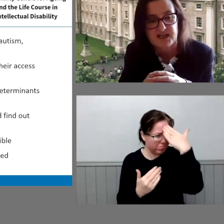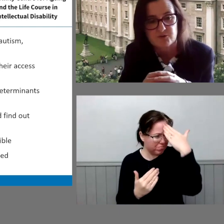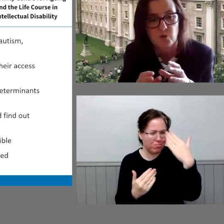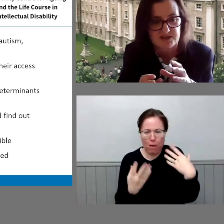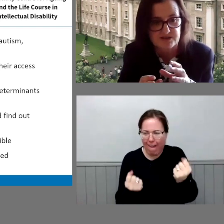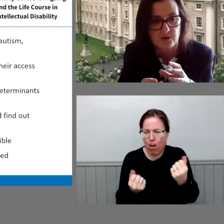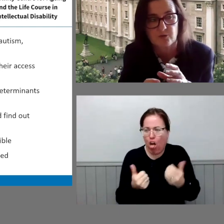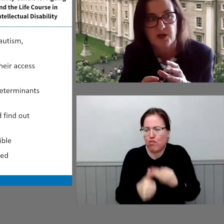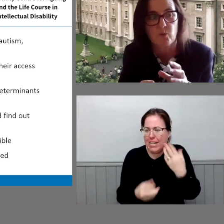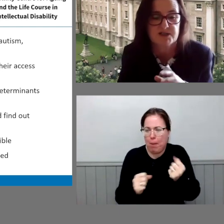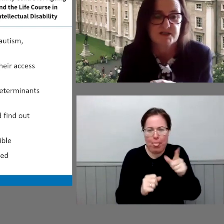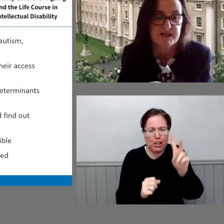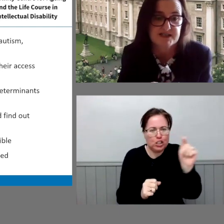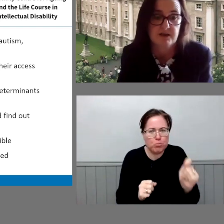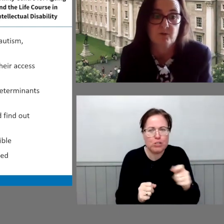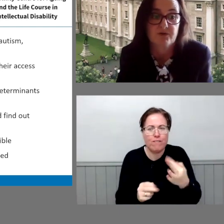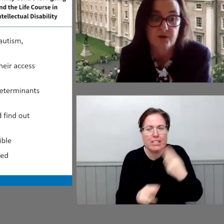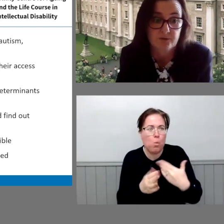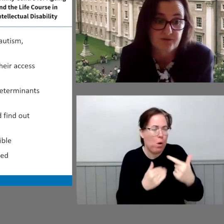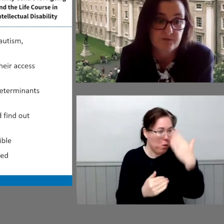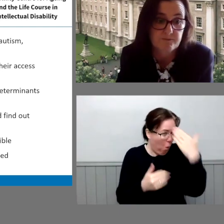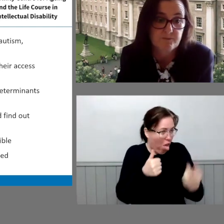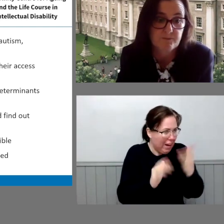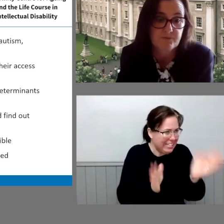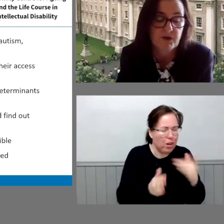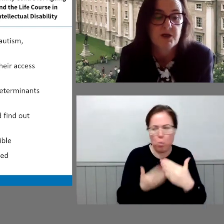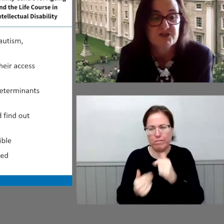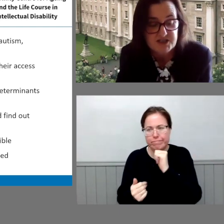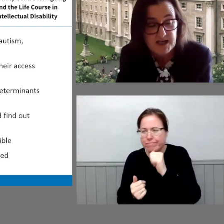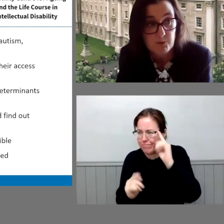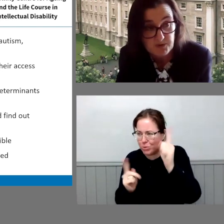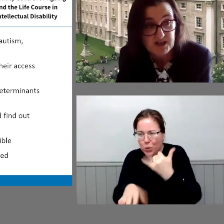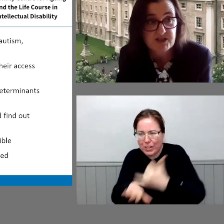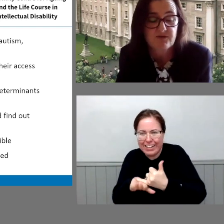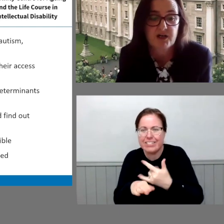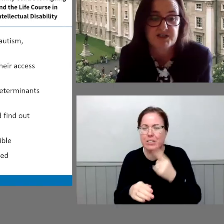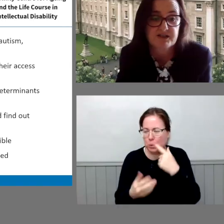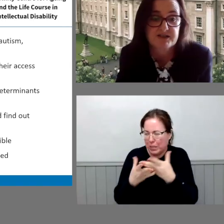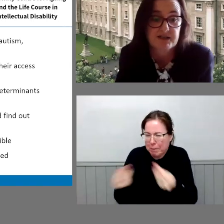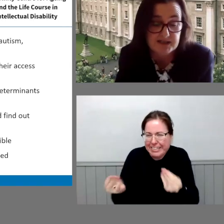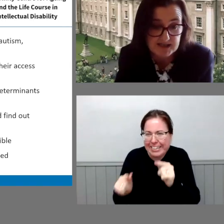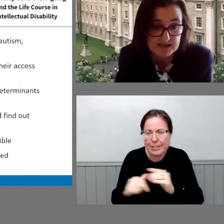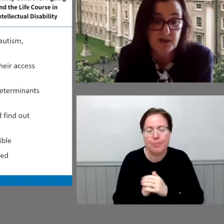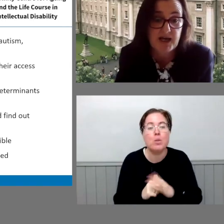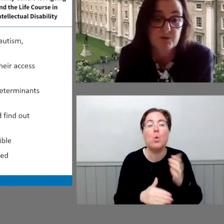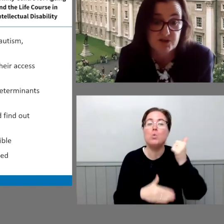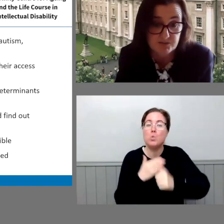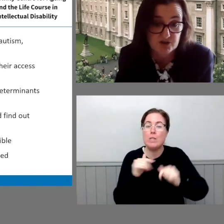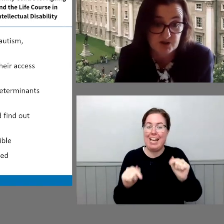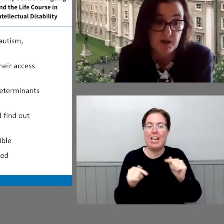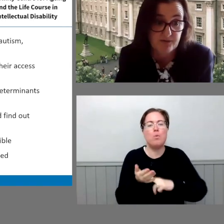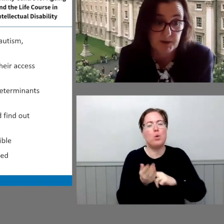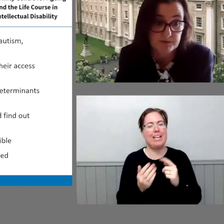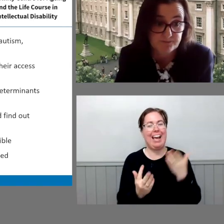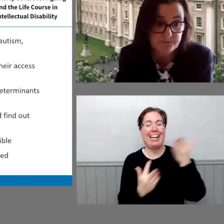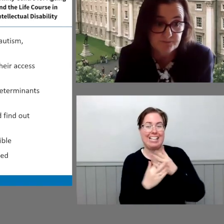and find out what is known and what is missing, was used. Today, we're presenting the findings in accessible language as